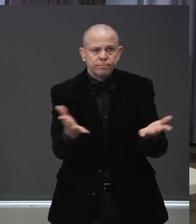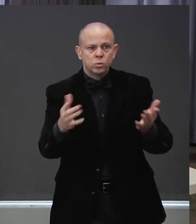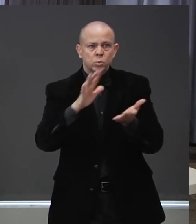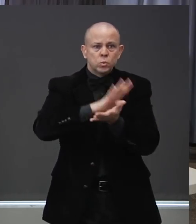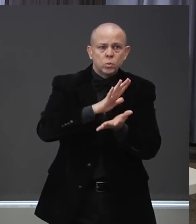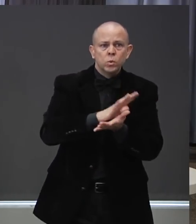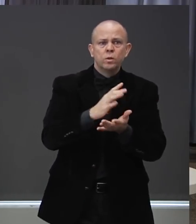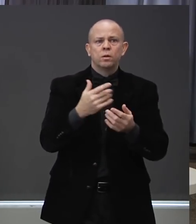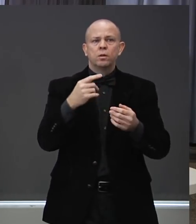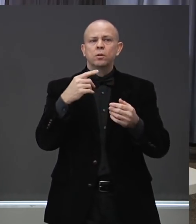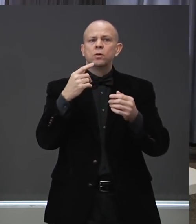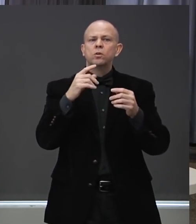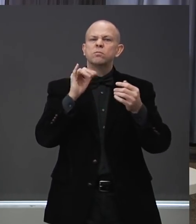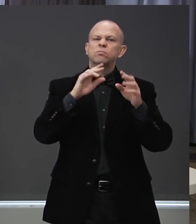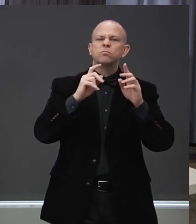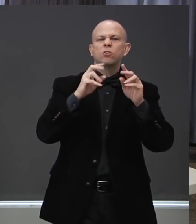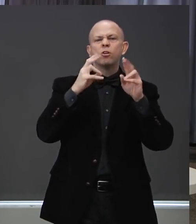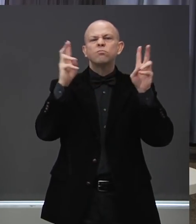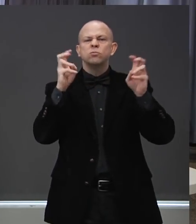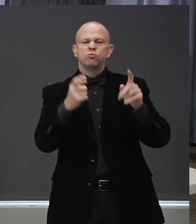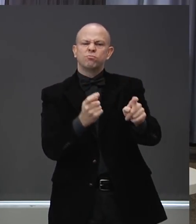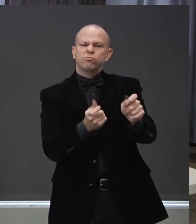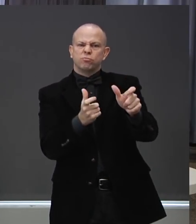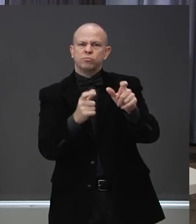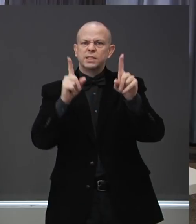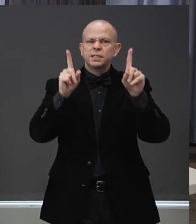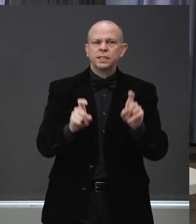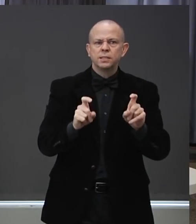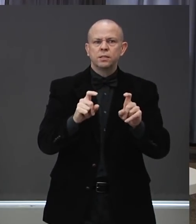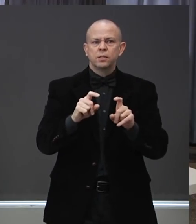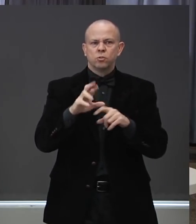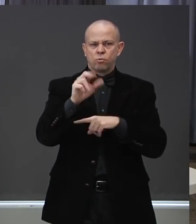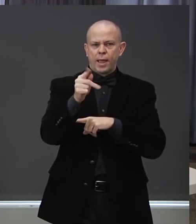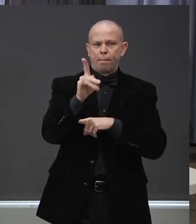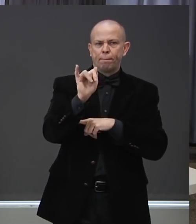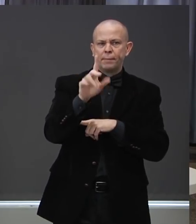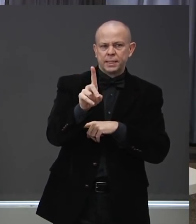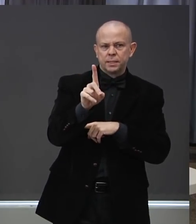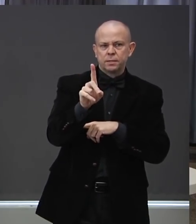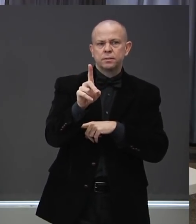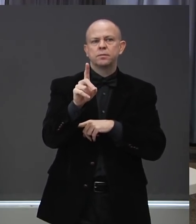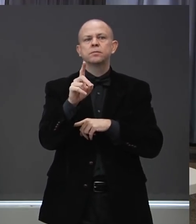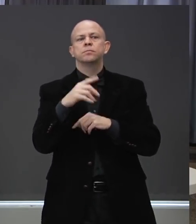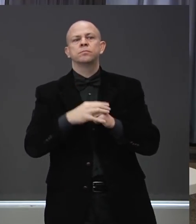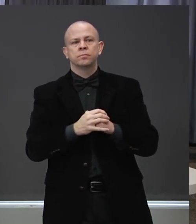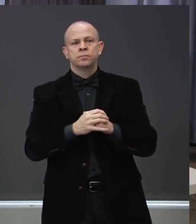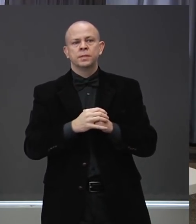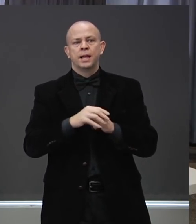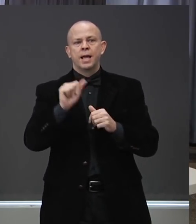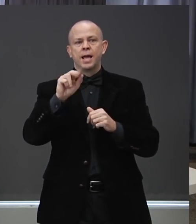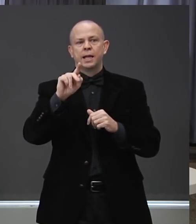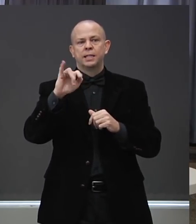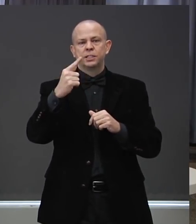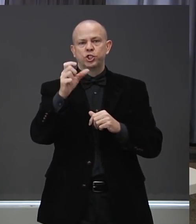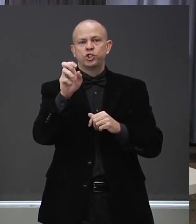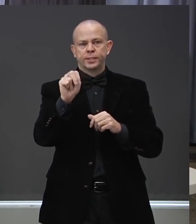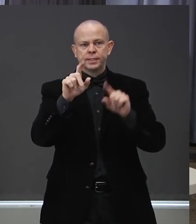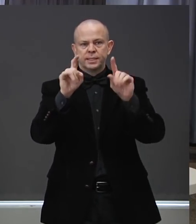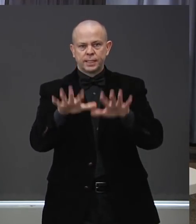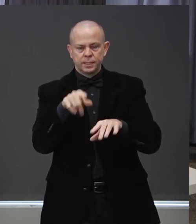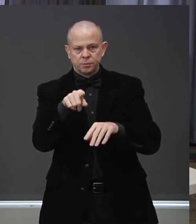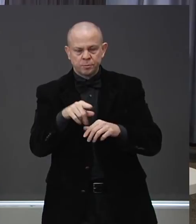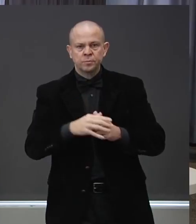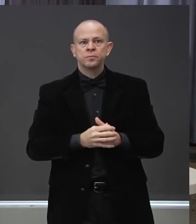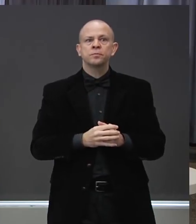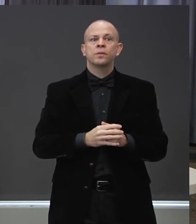antigen tests. And those are being deployed to many places that need them. And one of those is schools. So for students